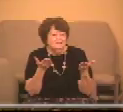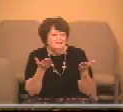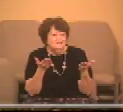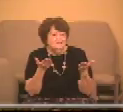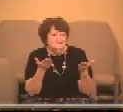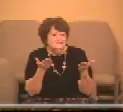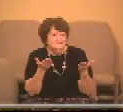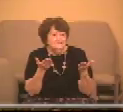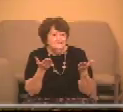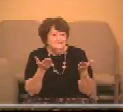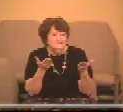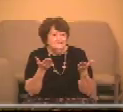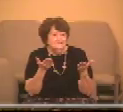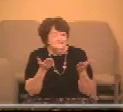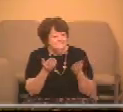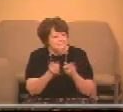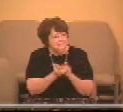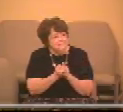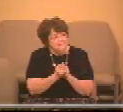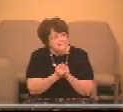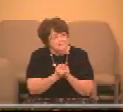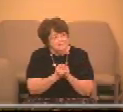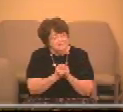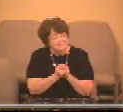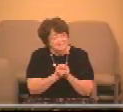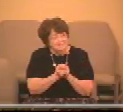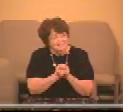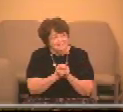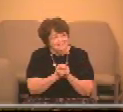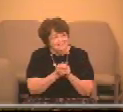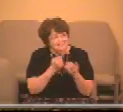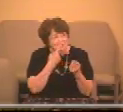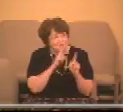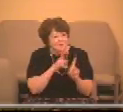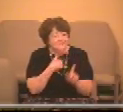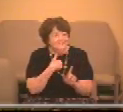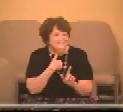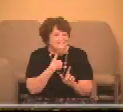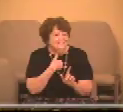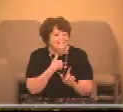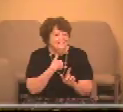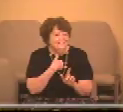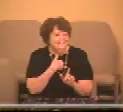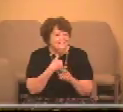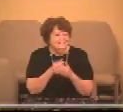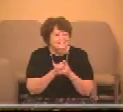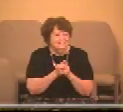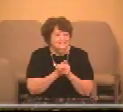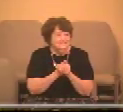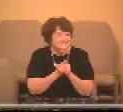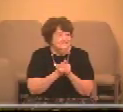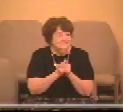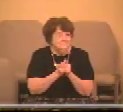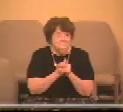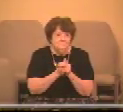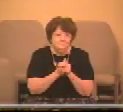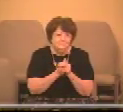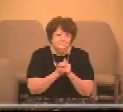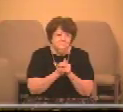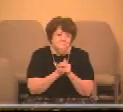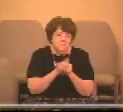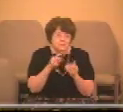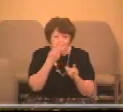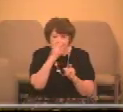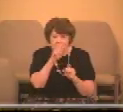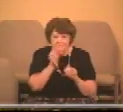What do you see? Okay, this is the interactive stuff now. What do you see? You see a